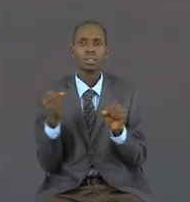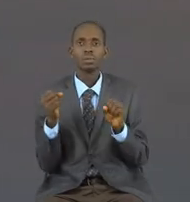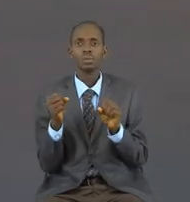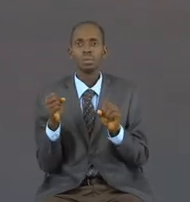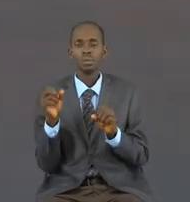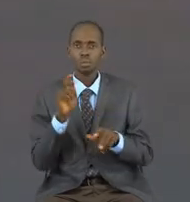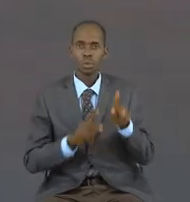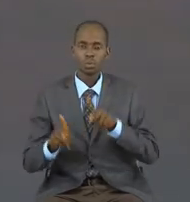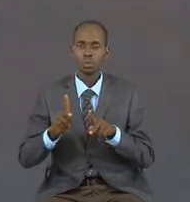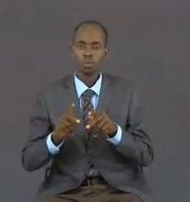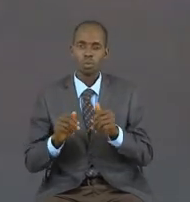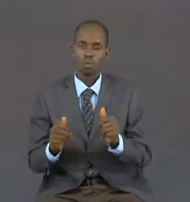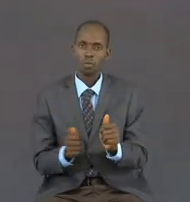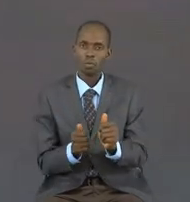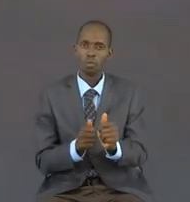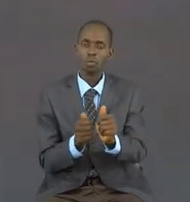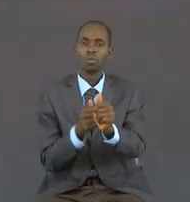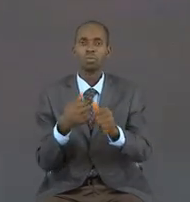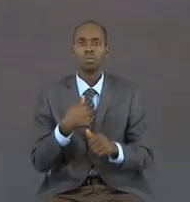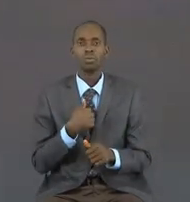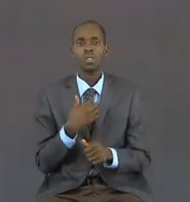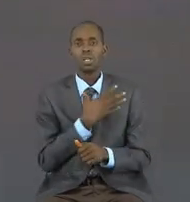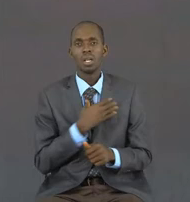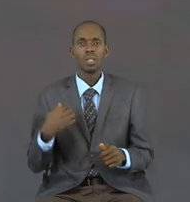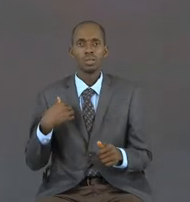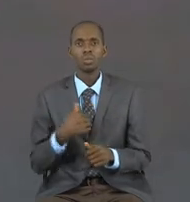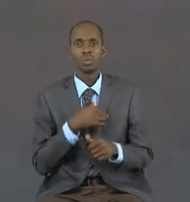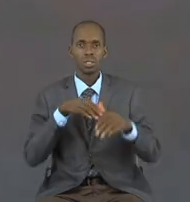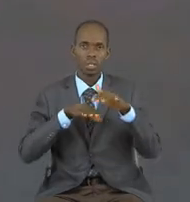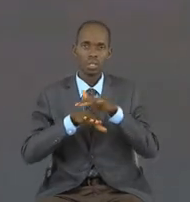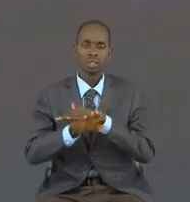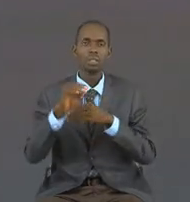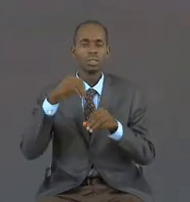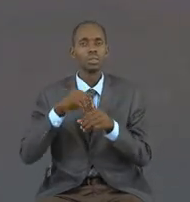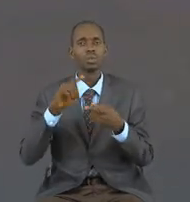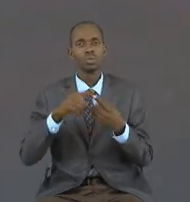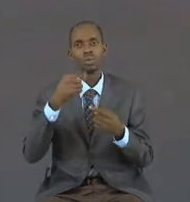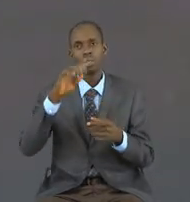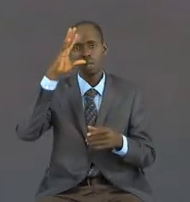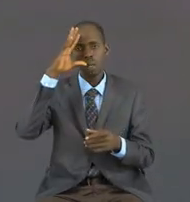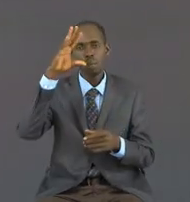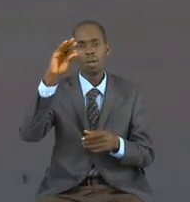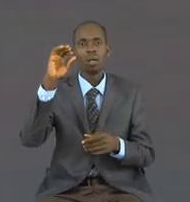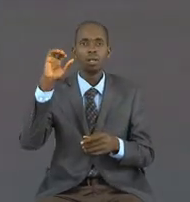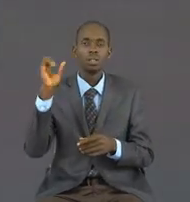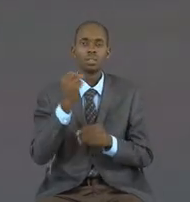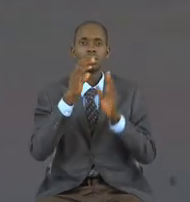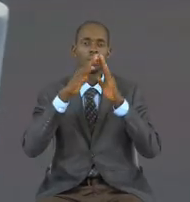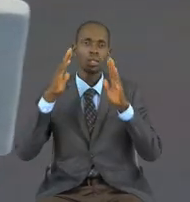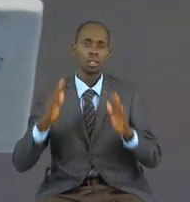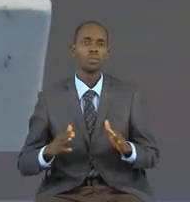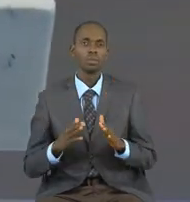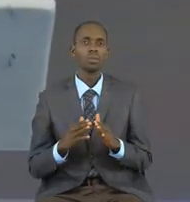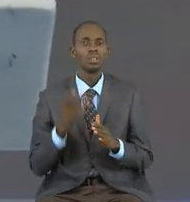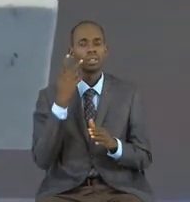accompanied me, and we entered into the man's house. Let's look at